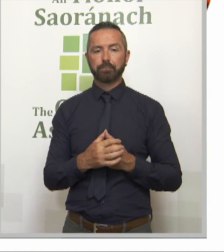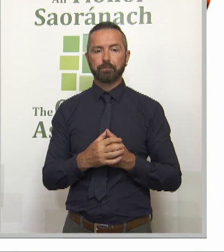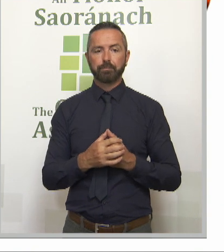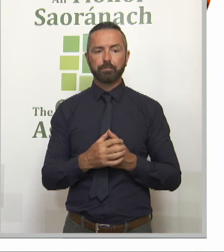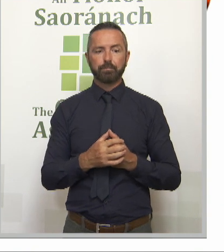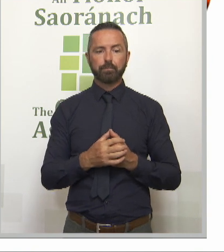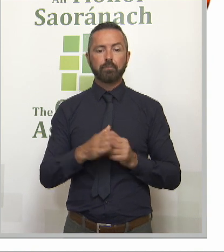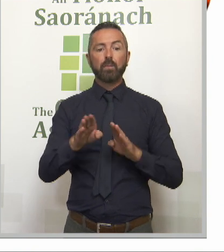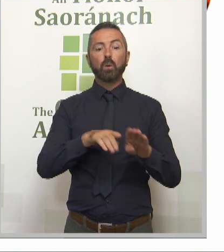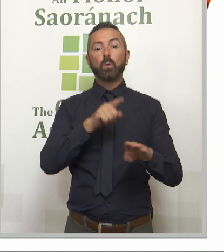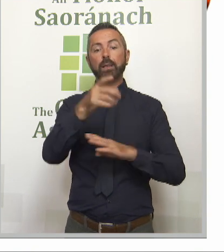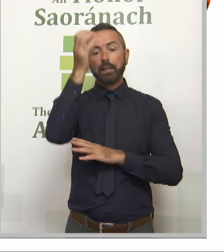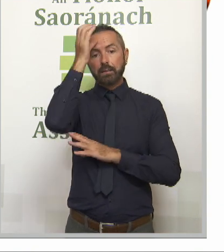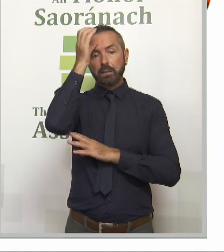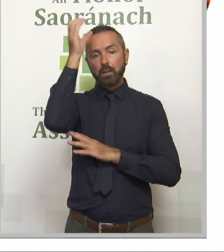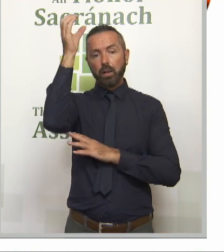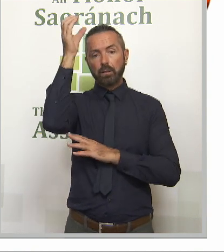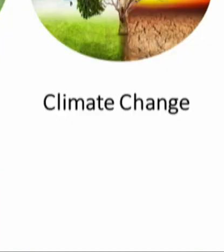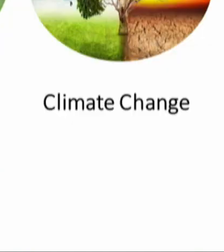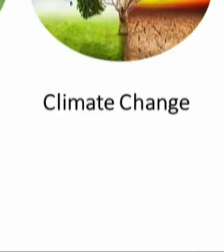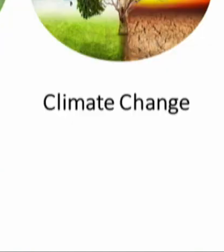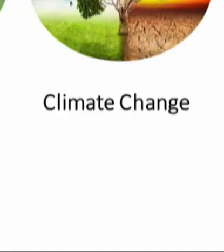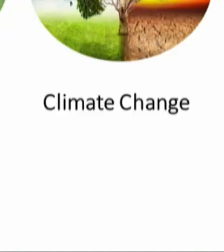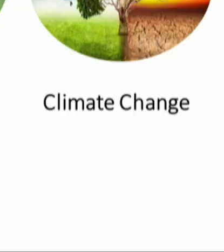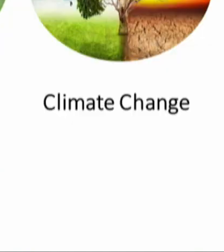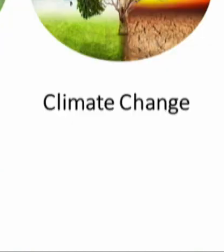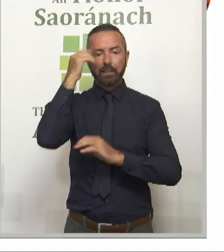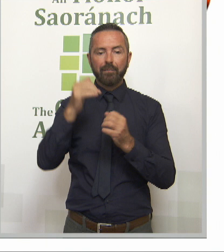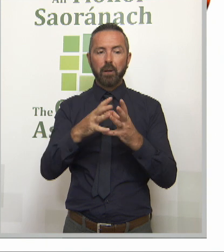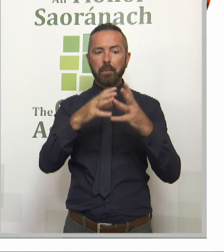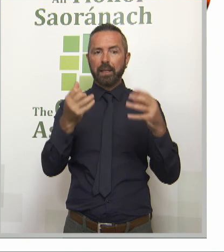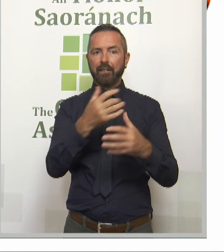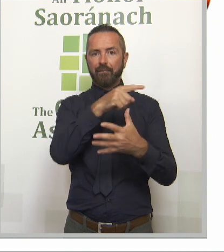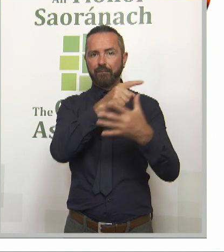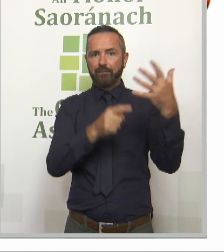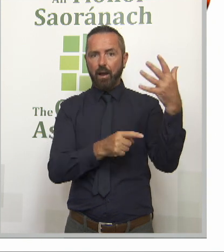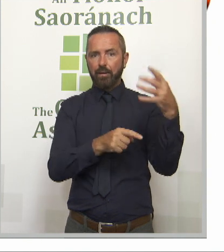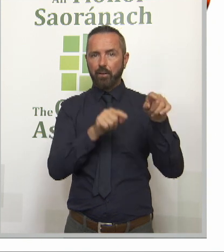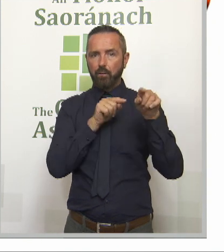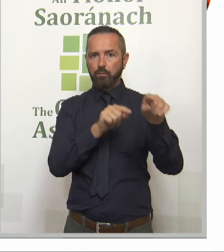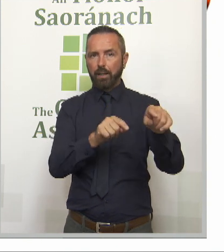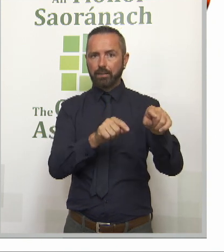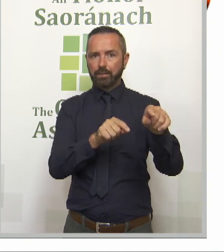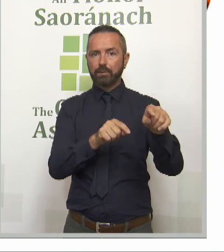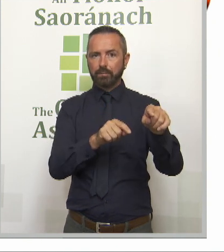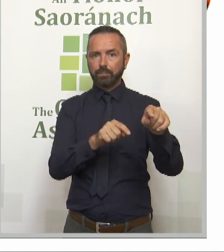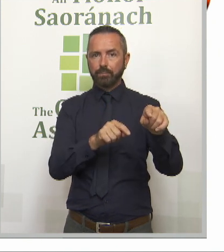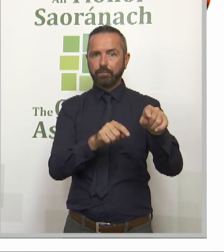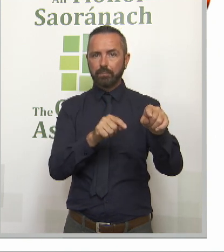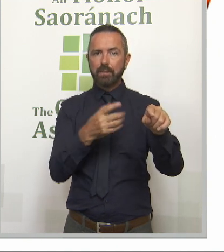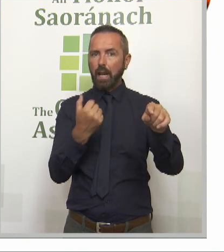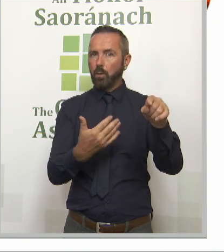And with this knowledge, it's perhaps easier to make sense of why the big 5 threats to global biodiversity that were outlined before are having